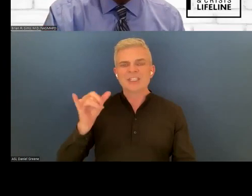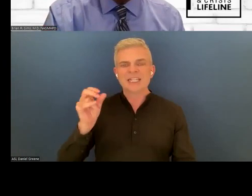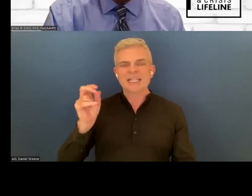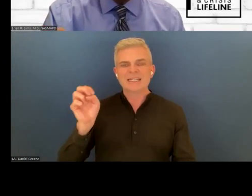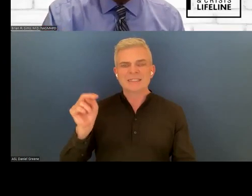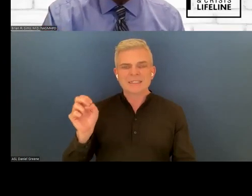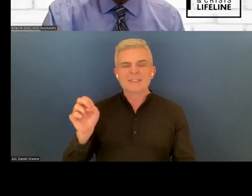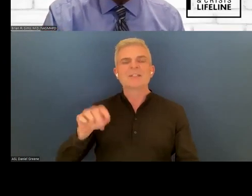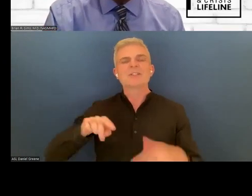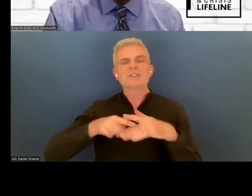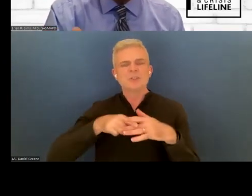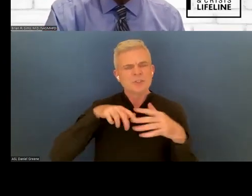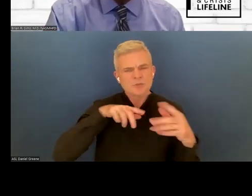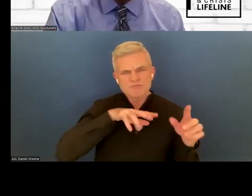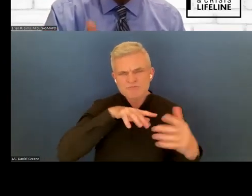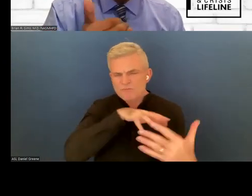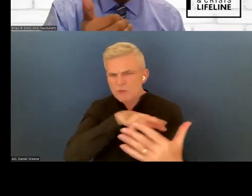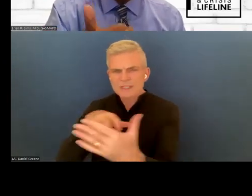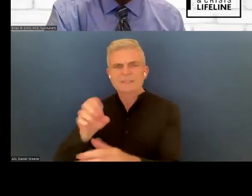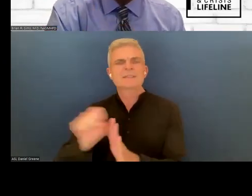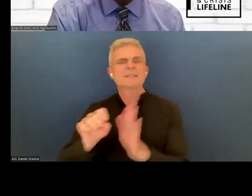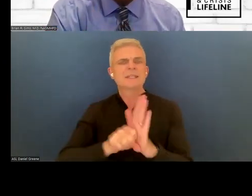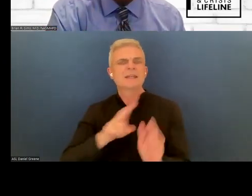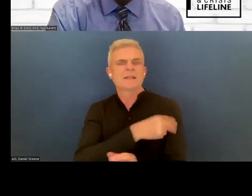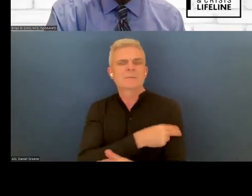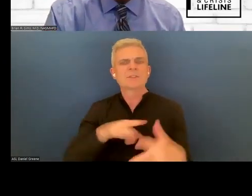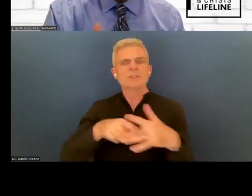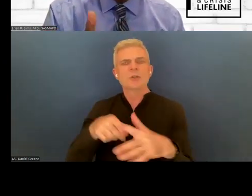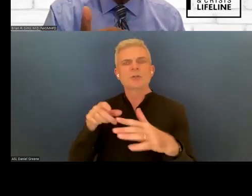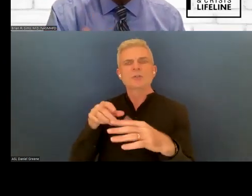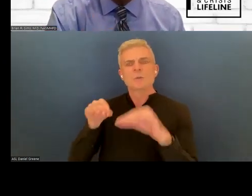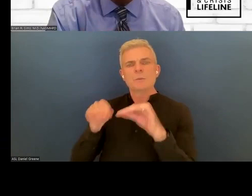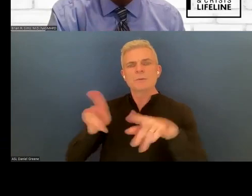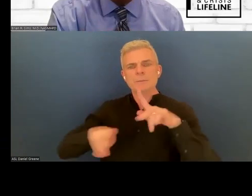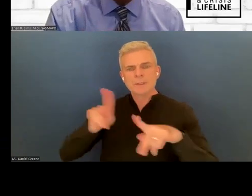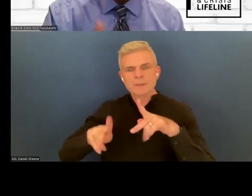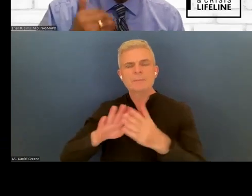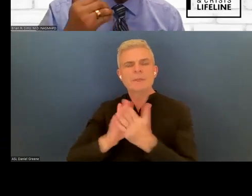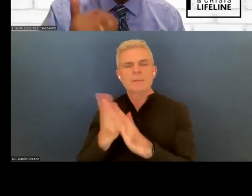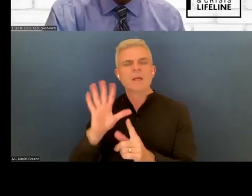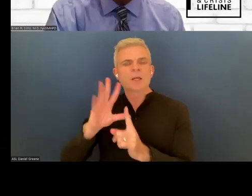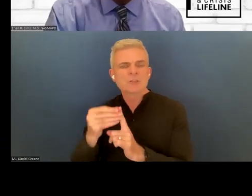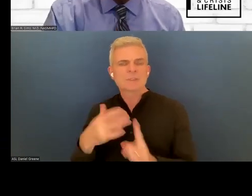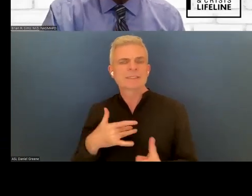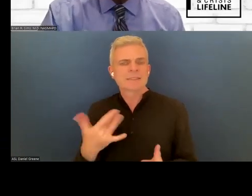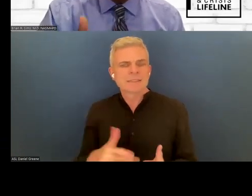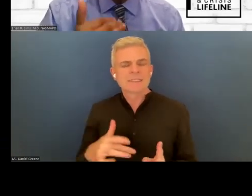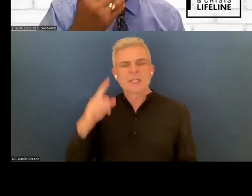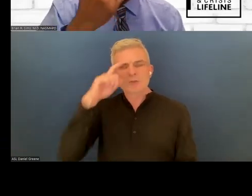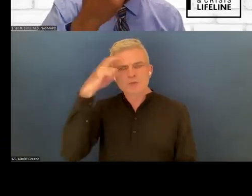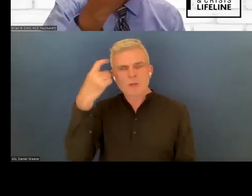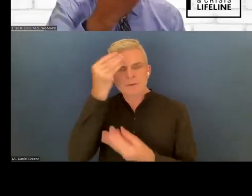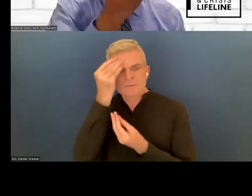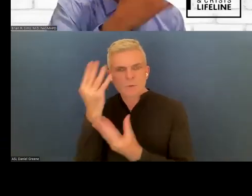state hospitals and begin to insert individuals and be culturally sensitive and trauma informed. You really have to give credit